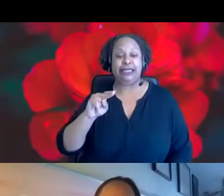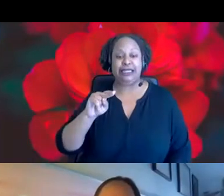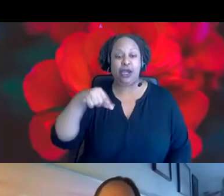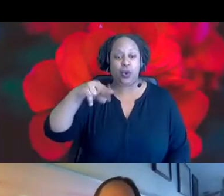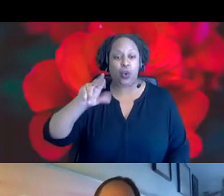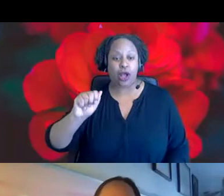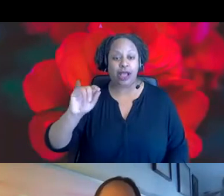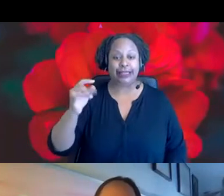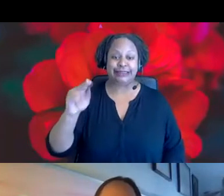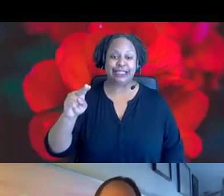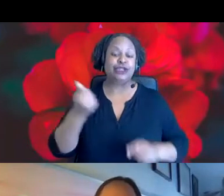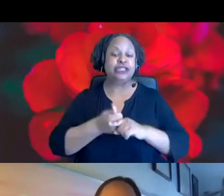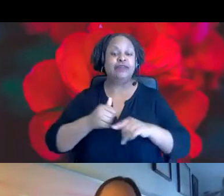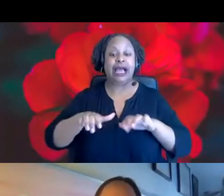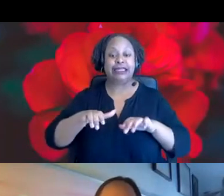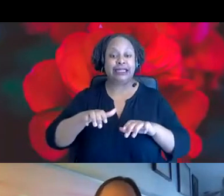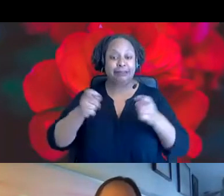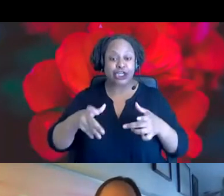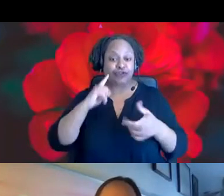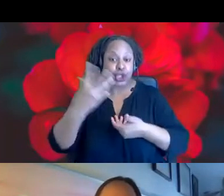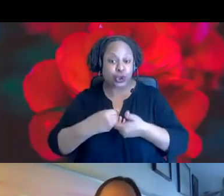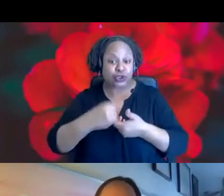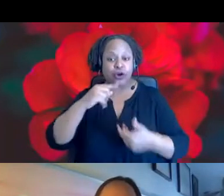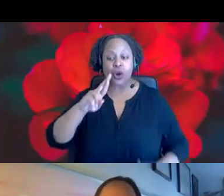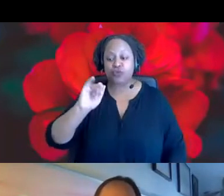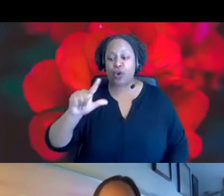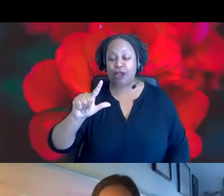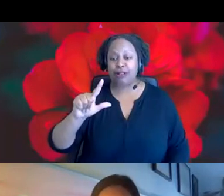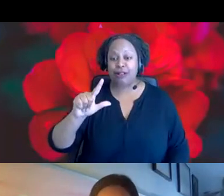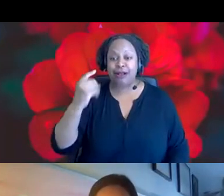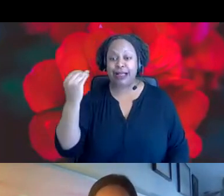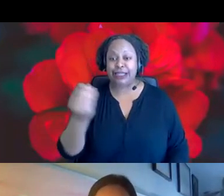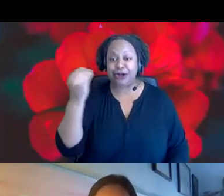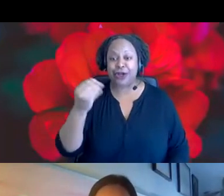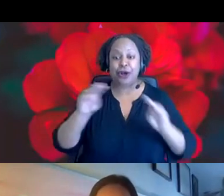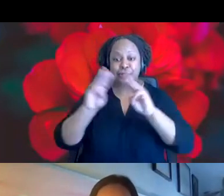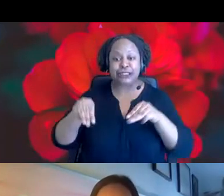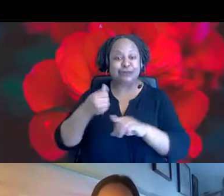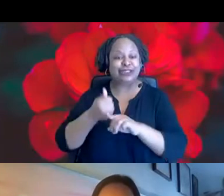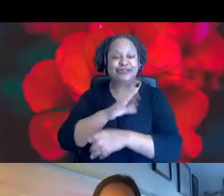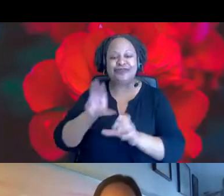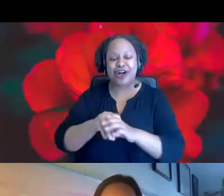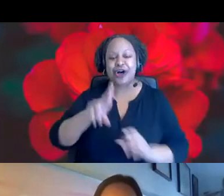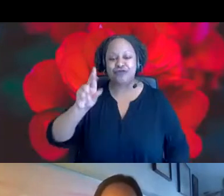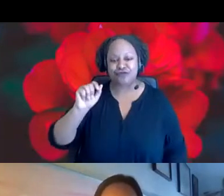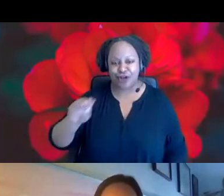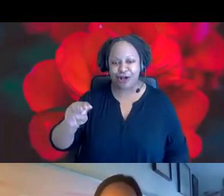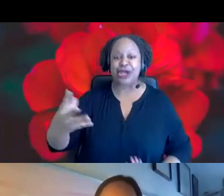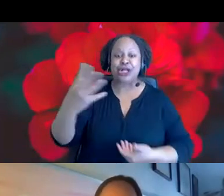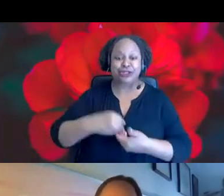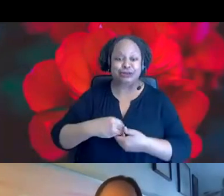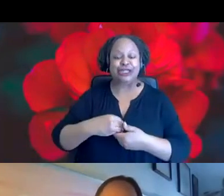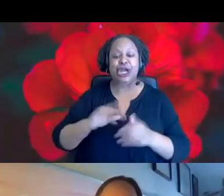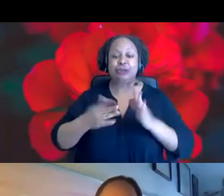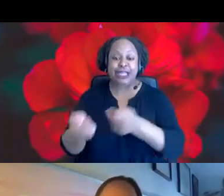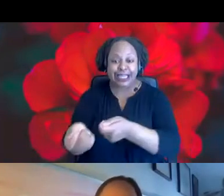of inclusion at the Royal Ontario Museum. She oversees the ROM's inclusion and community engagement portfolio, including the ROM